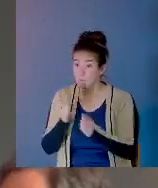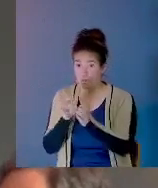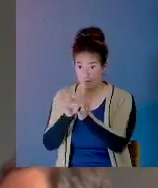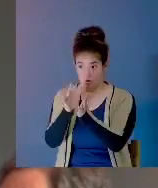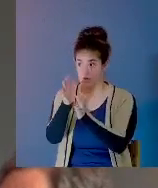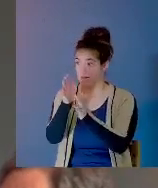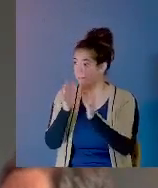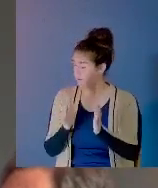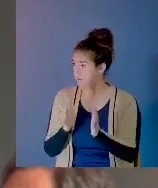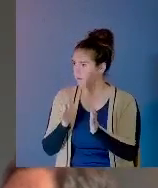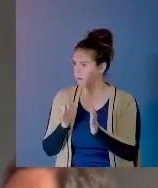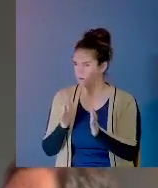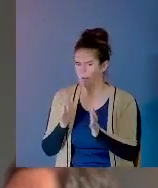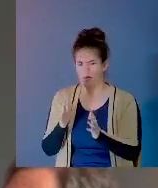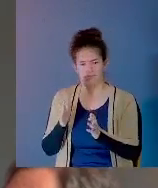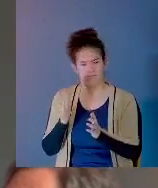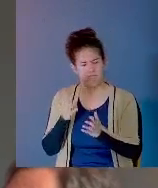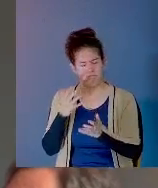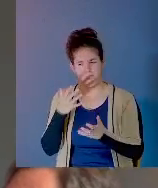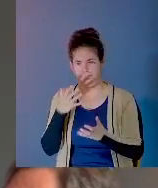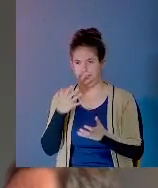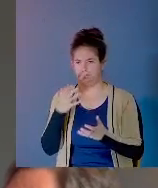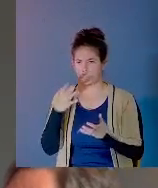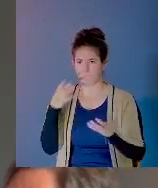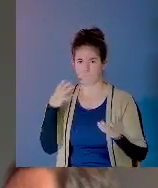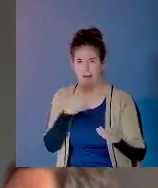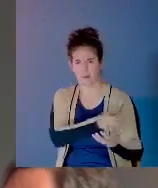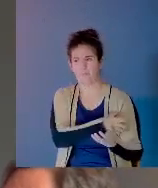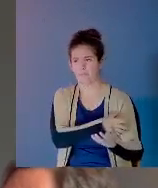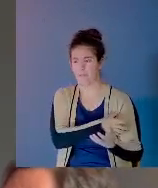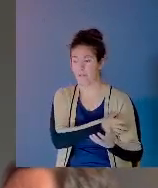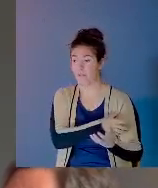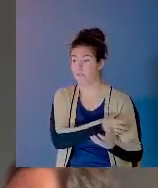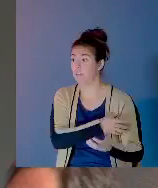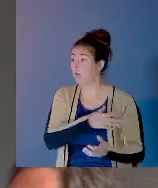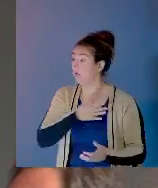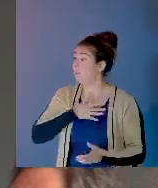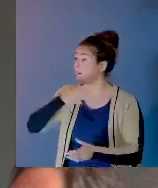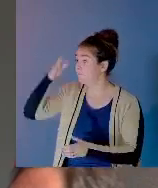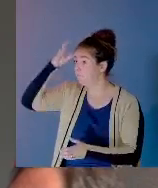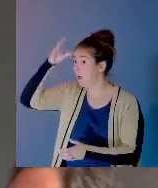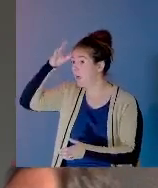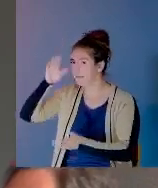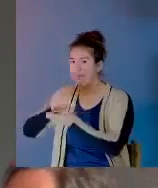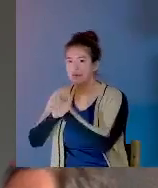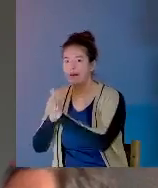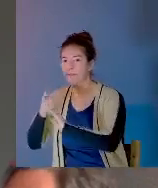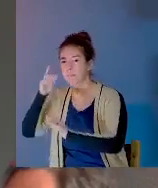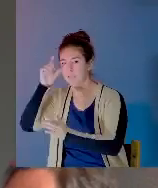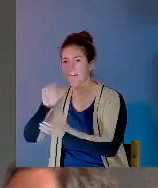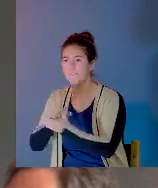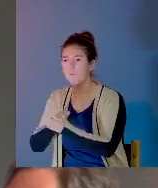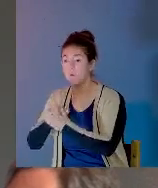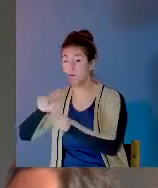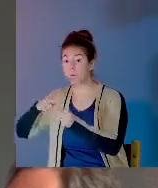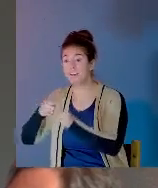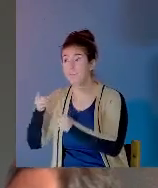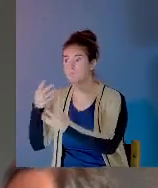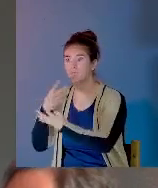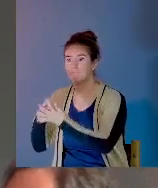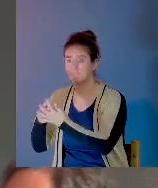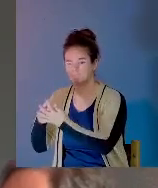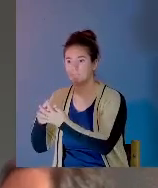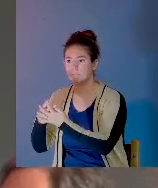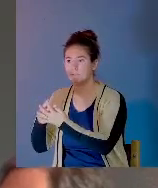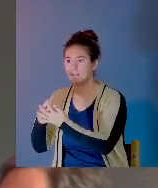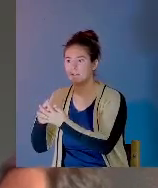And my dad actually became a believer when he was in prison, and he came back so on fire from God, you know,